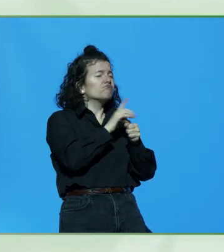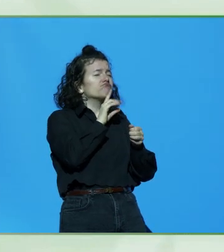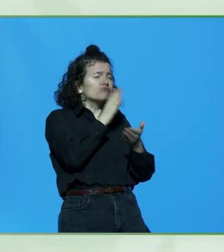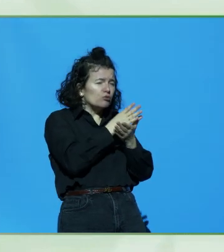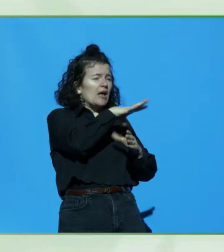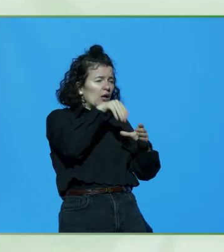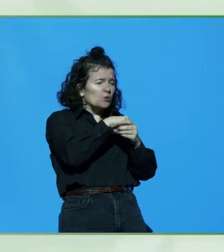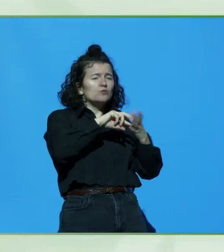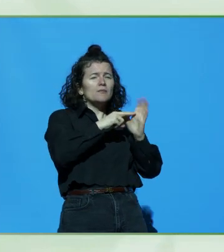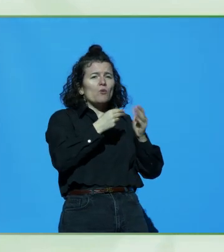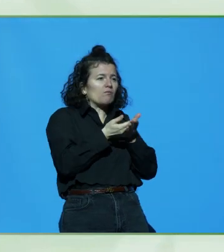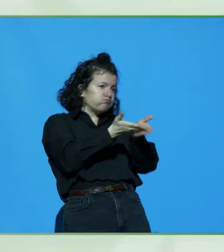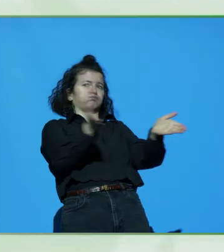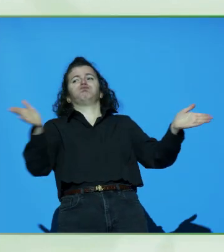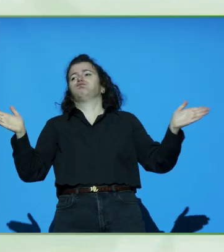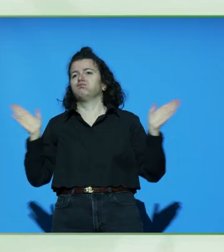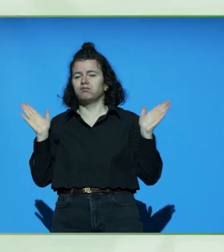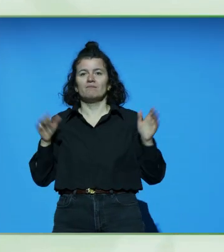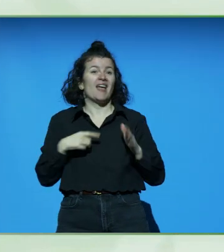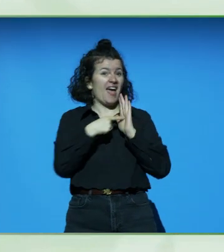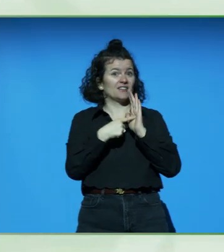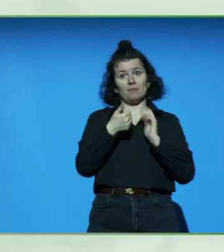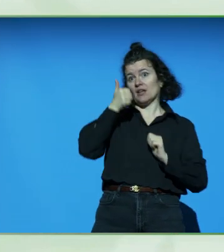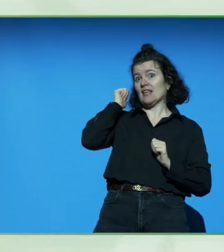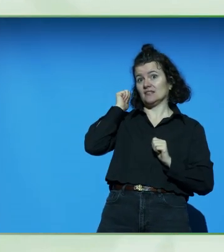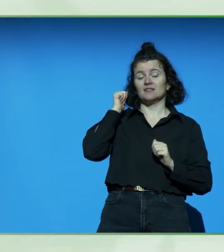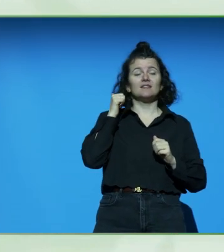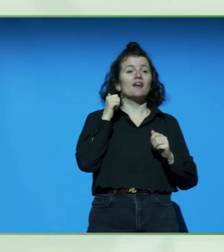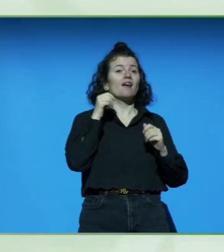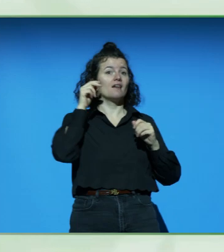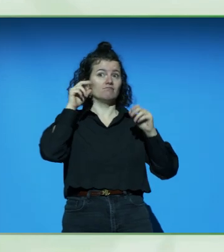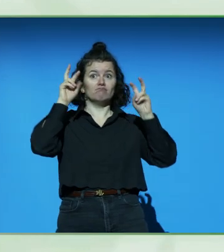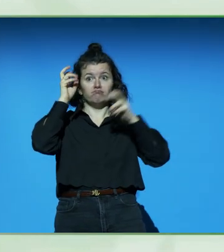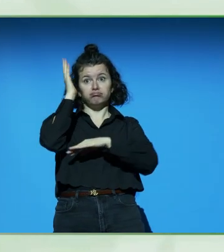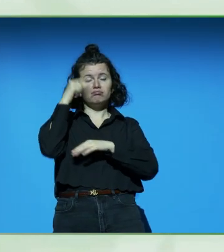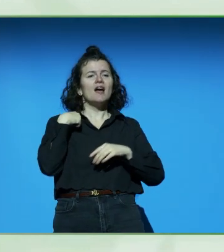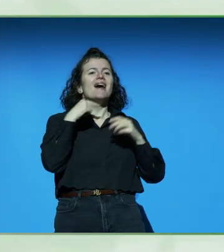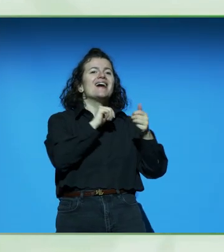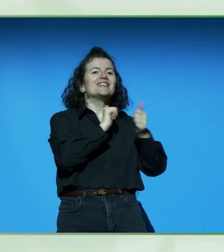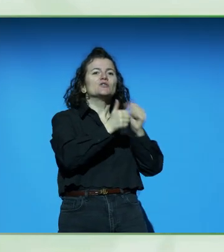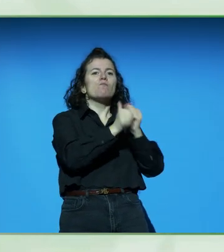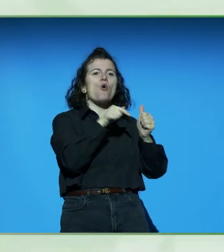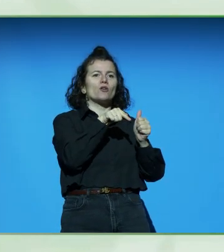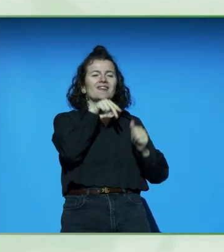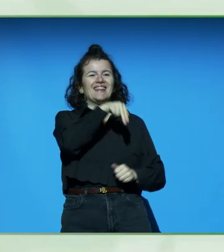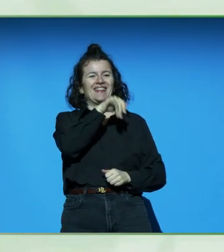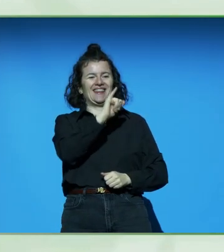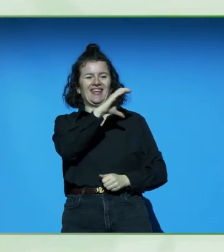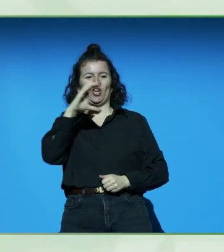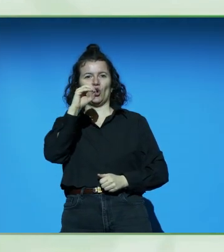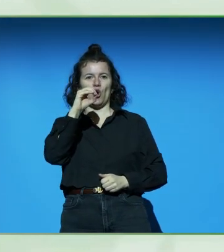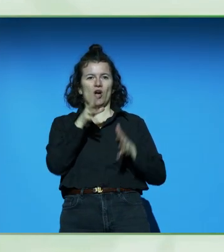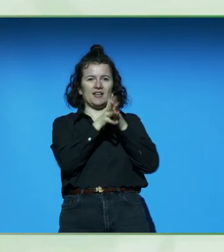mean, I think we saw this, for example, in sports. Like we saw this in Nico Langman yesterday. He just wonderfully demonstrated us